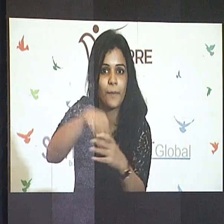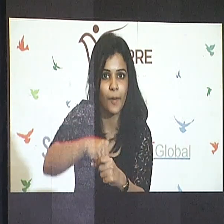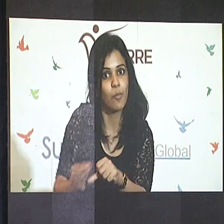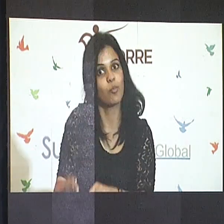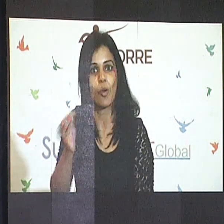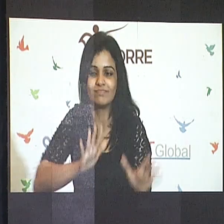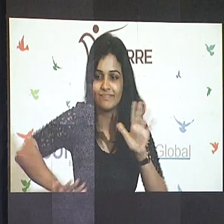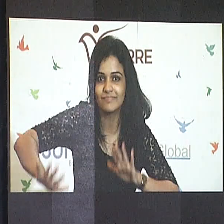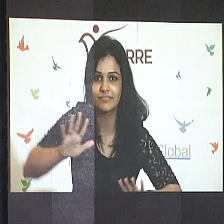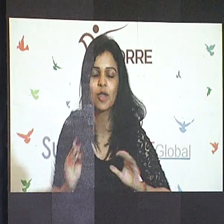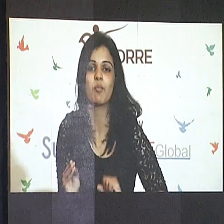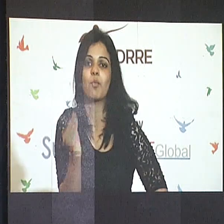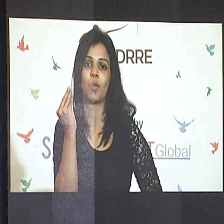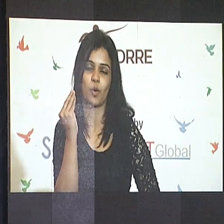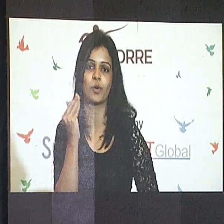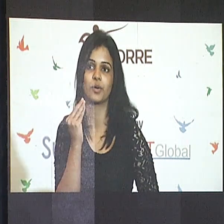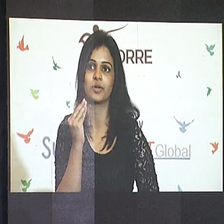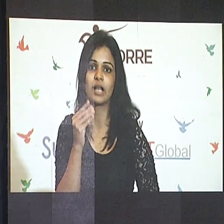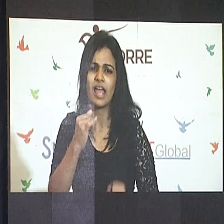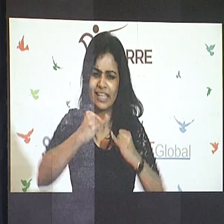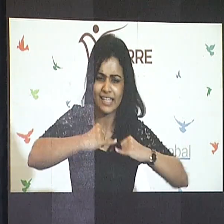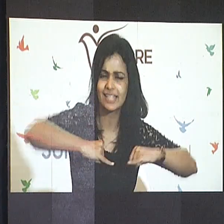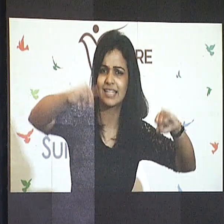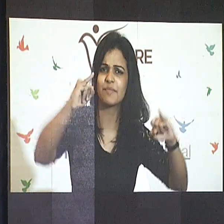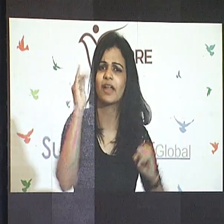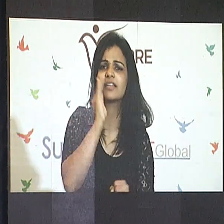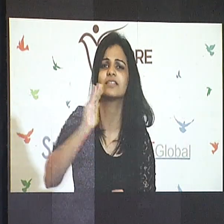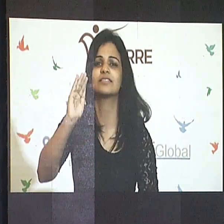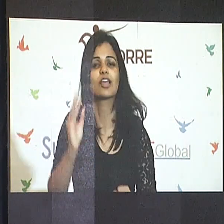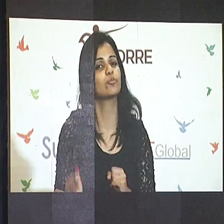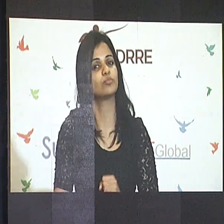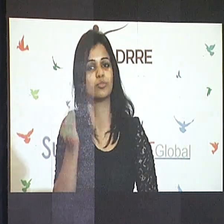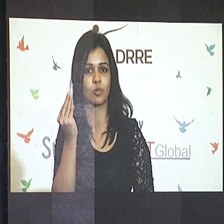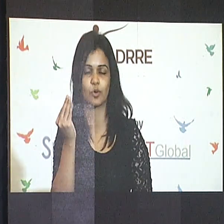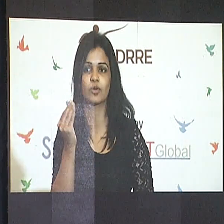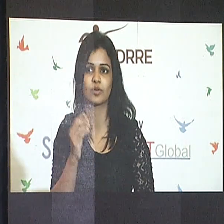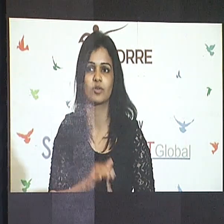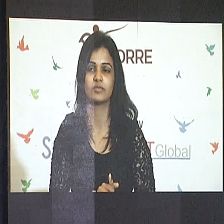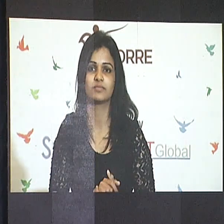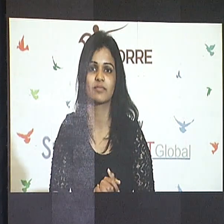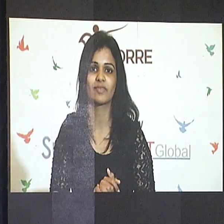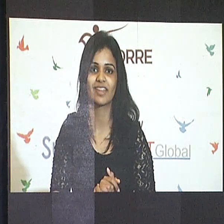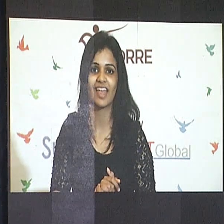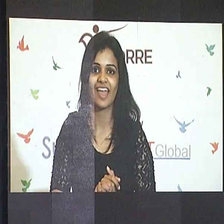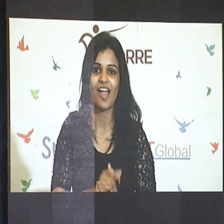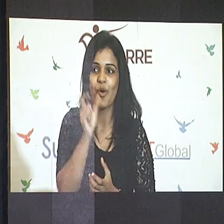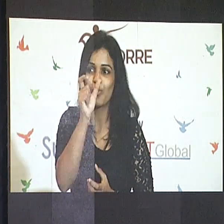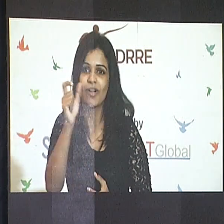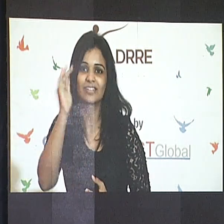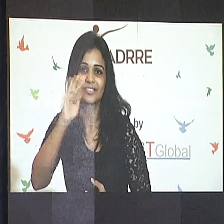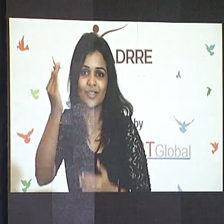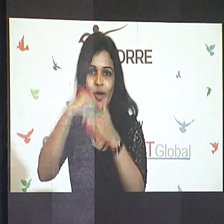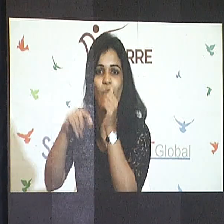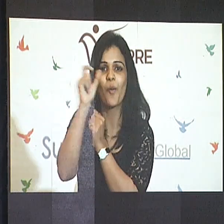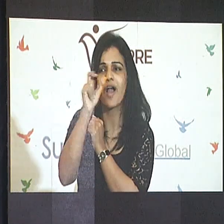initiate independent singing of learned songs, better verbalization by recollection of lyrics of songs,